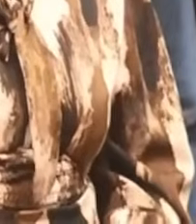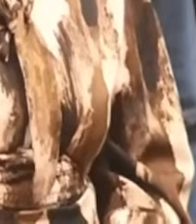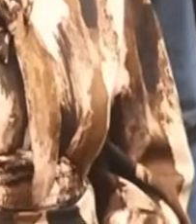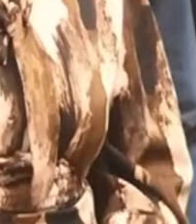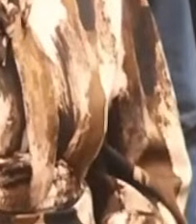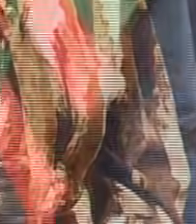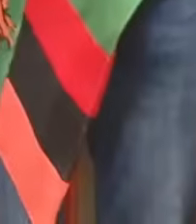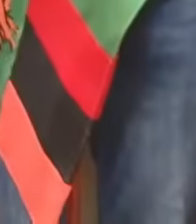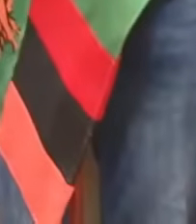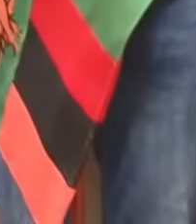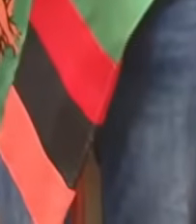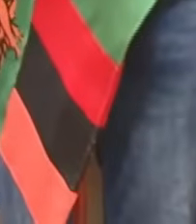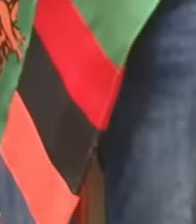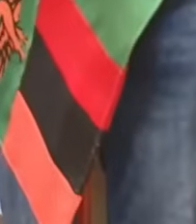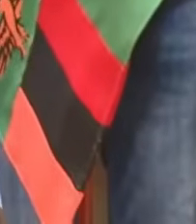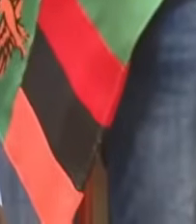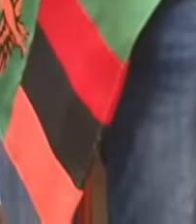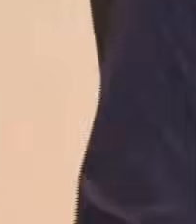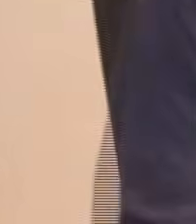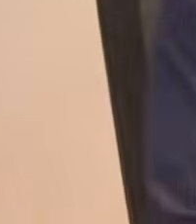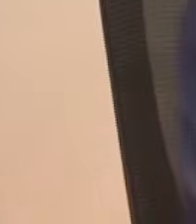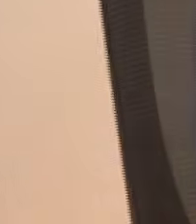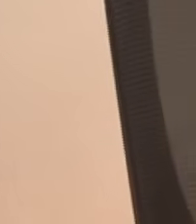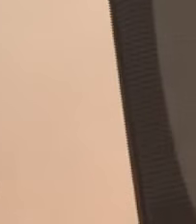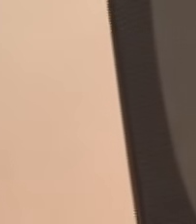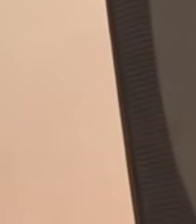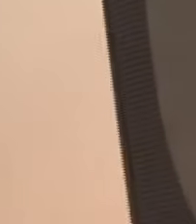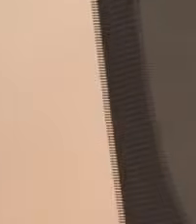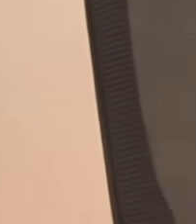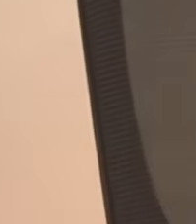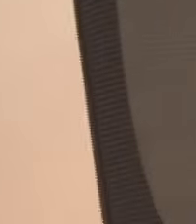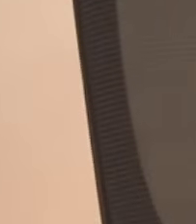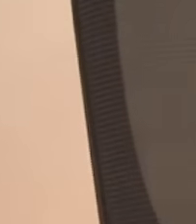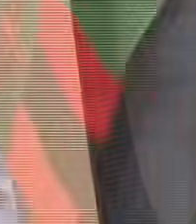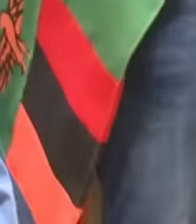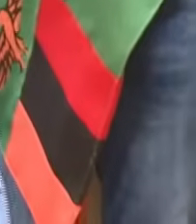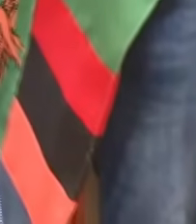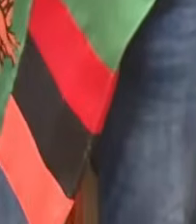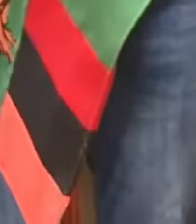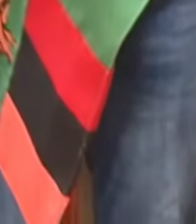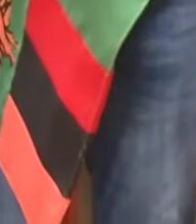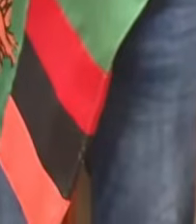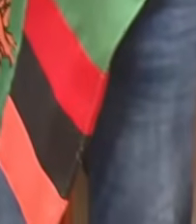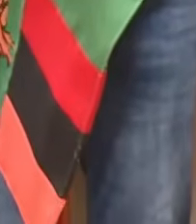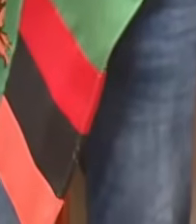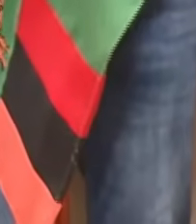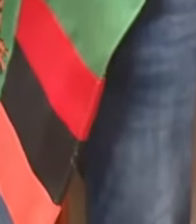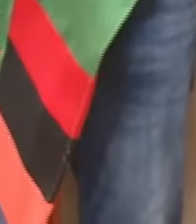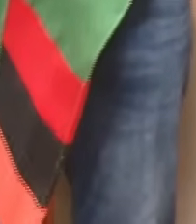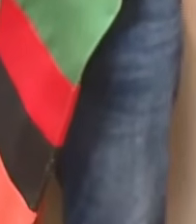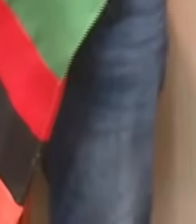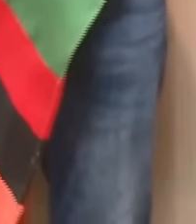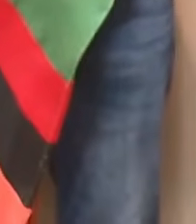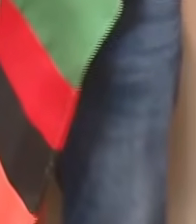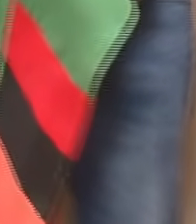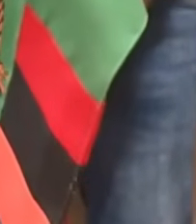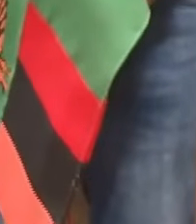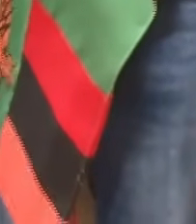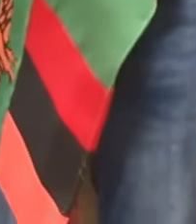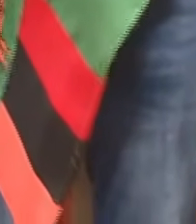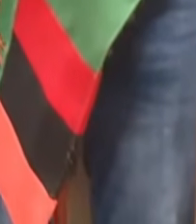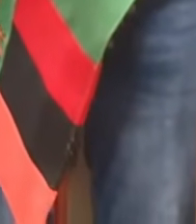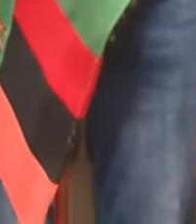using CDF. No any other resource has come to that, it's full-time CDF. That shows that CDF is really a game changer.